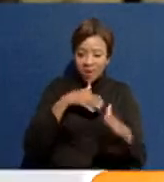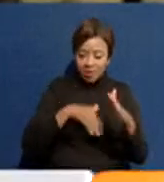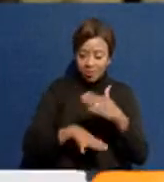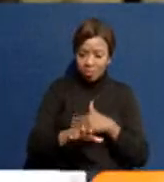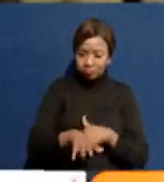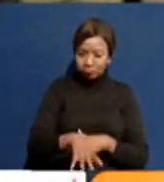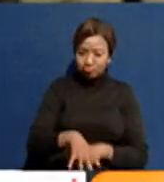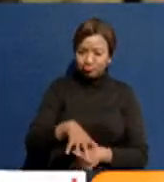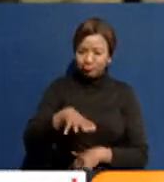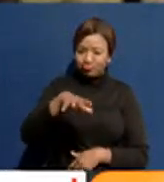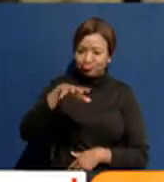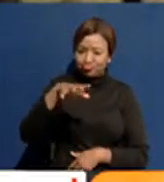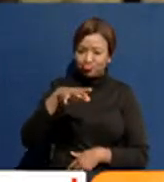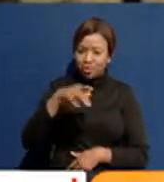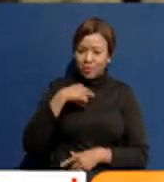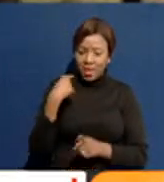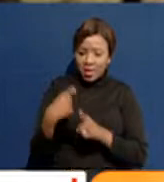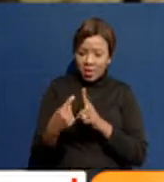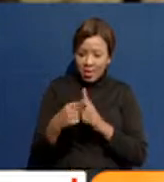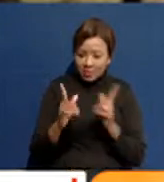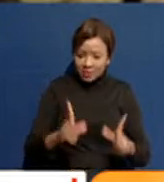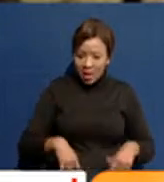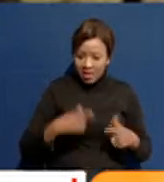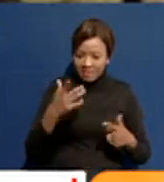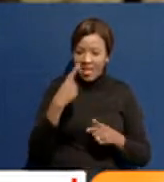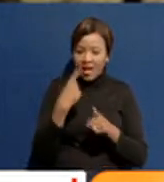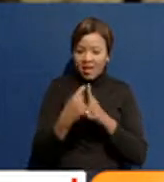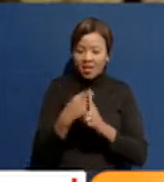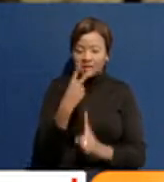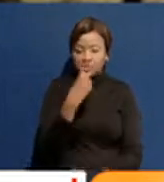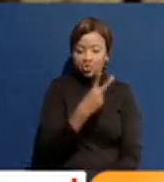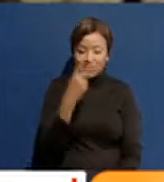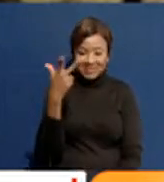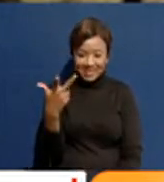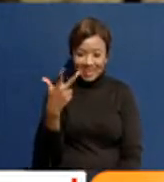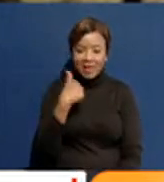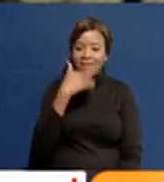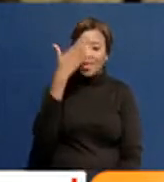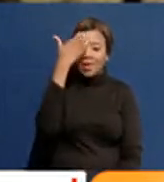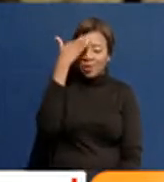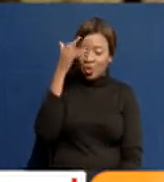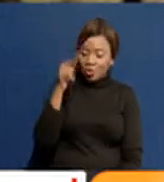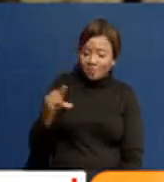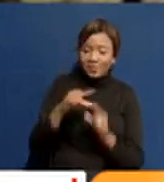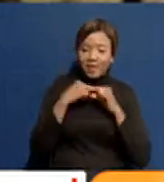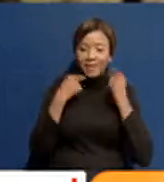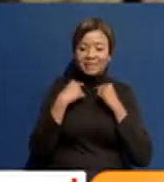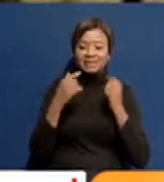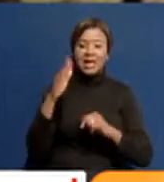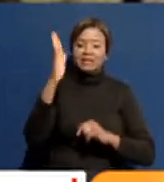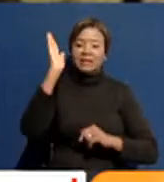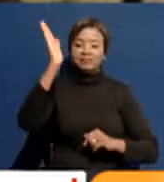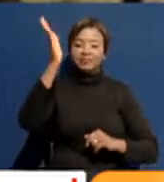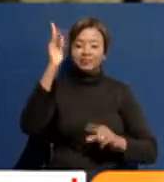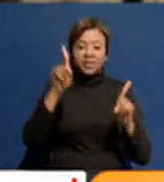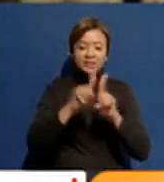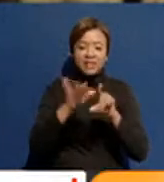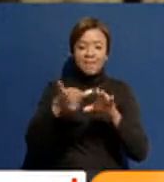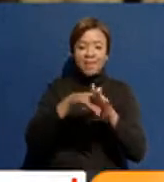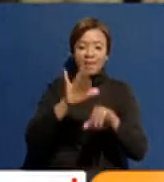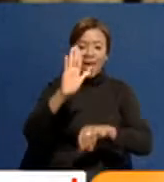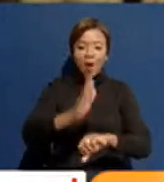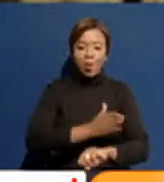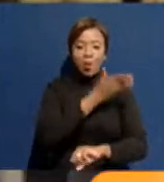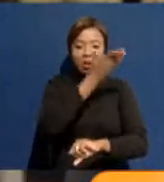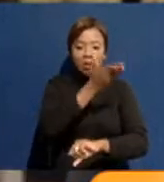ni miaka 23 nikijua Pastor Ezekiel kama mhubiri na mwanakwaya. Nilimpata